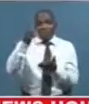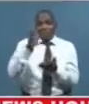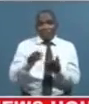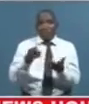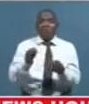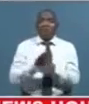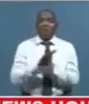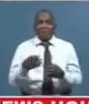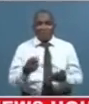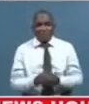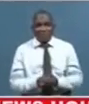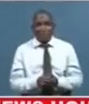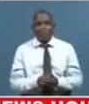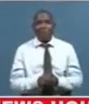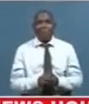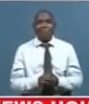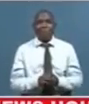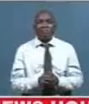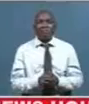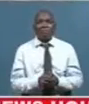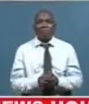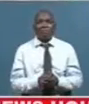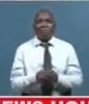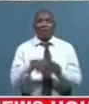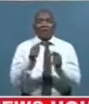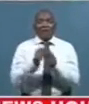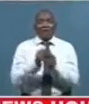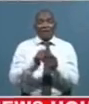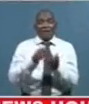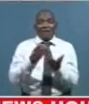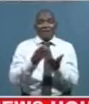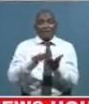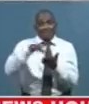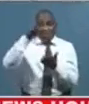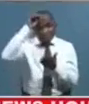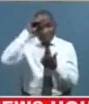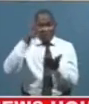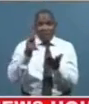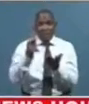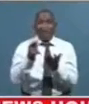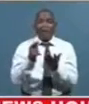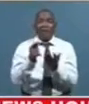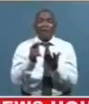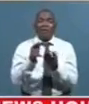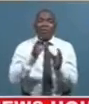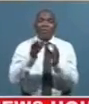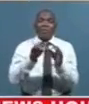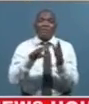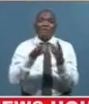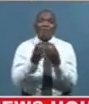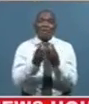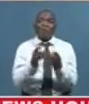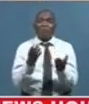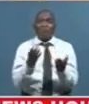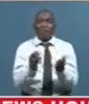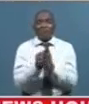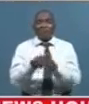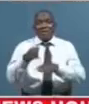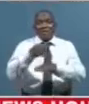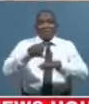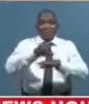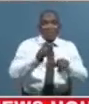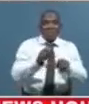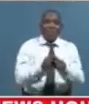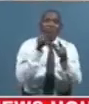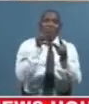of teaching, learning and research. The Knowledge Commons and Scholarly Communication Unit will position the institution as